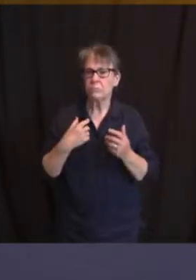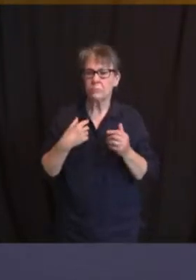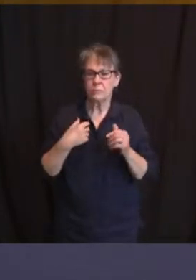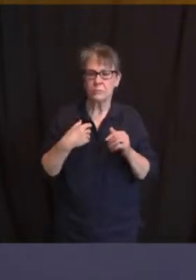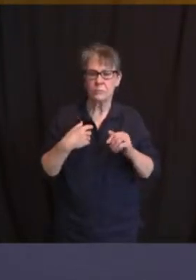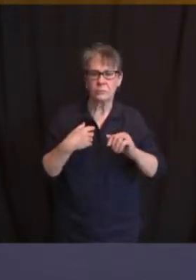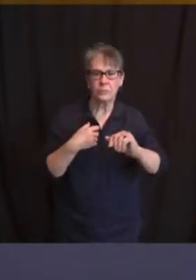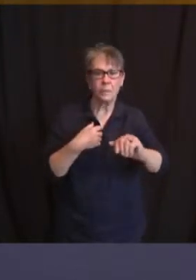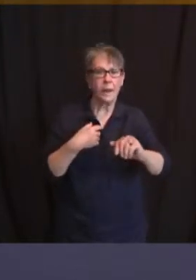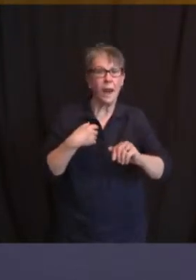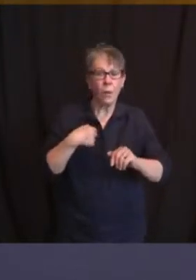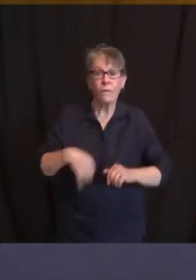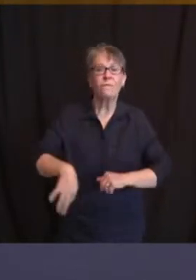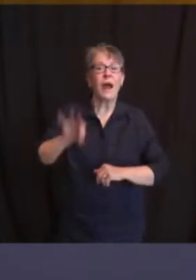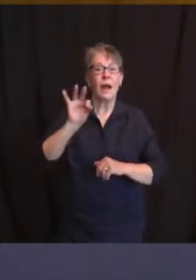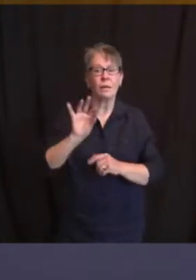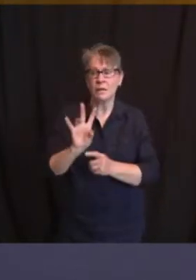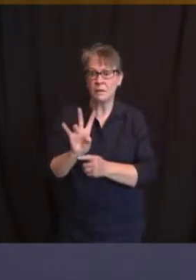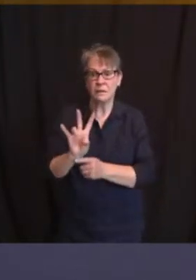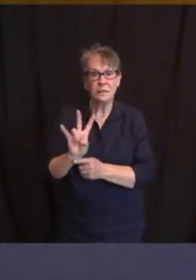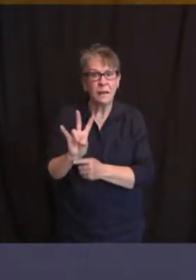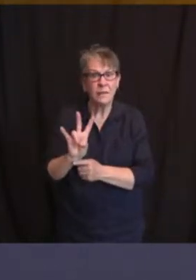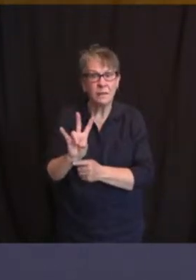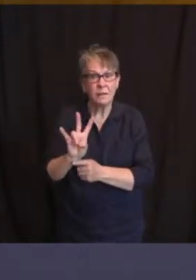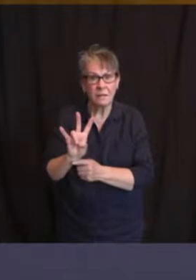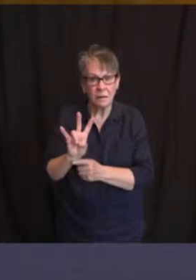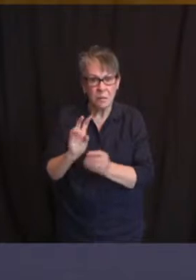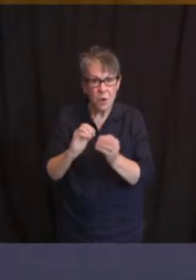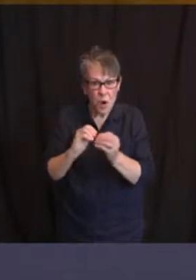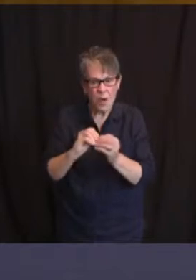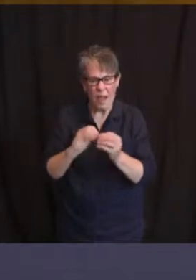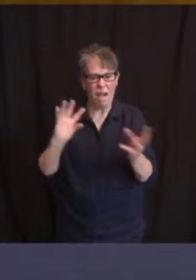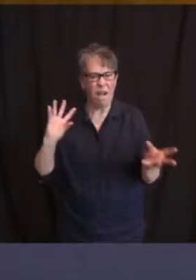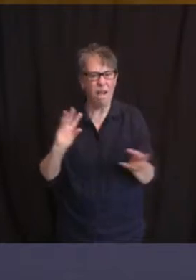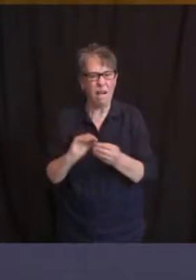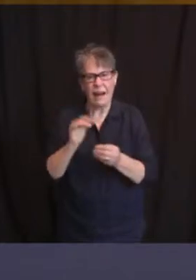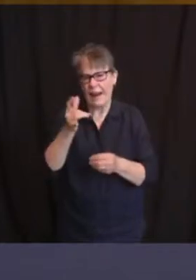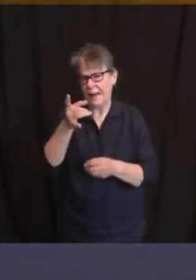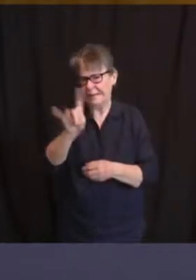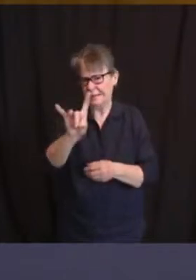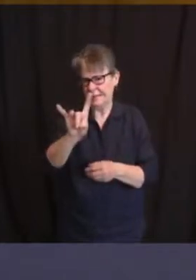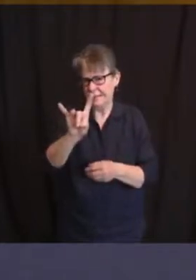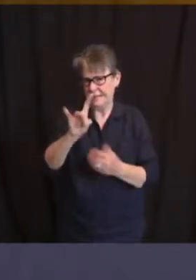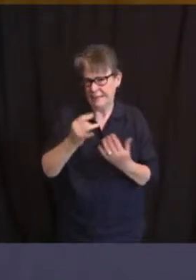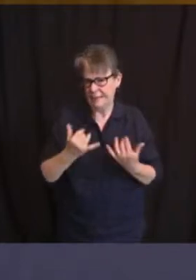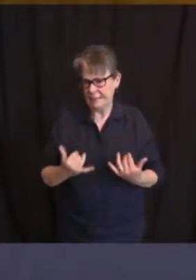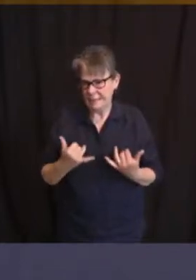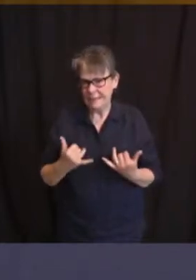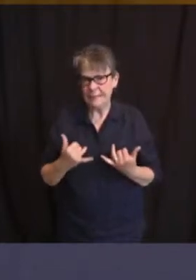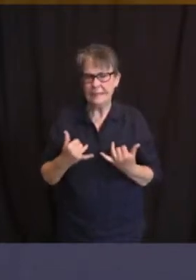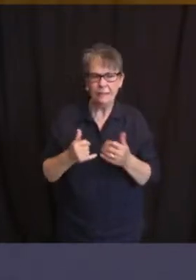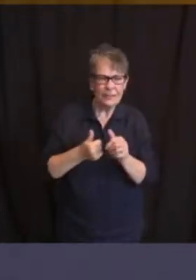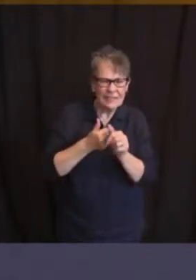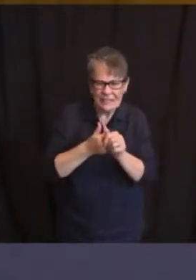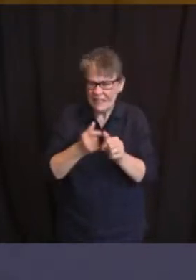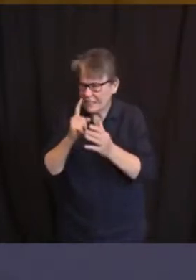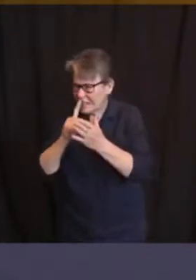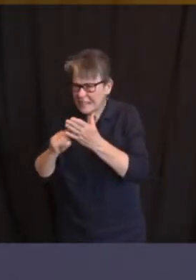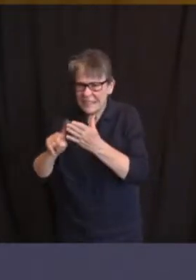Of the ones that were reported that we've been able to investigate, 4 tested positive for